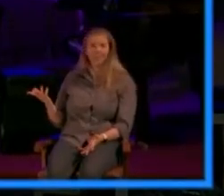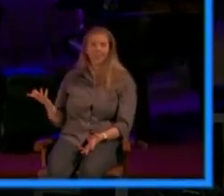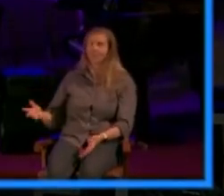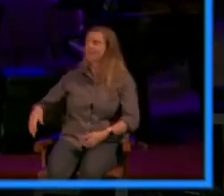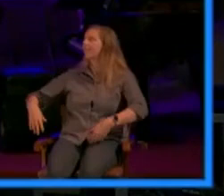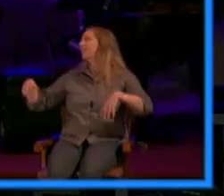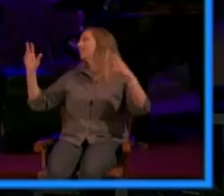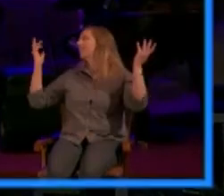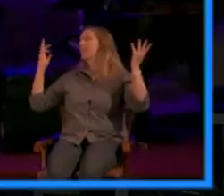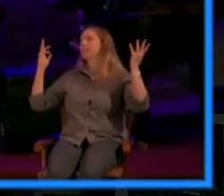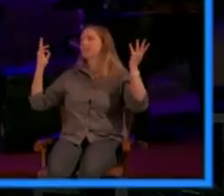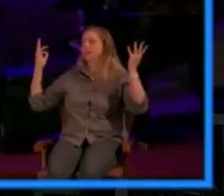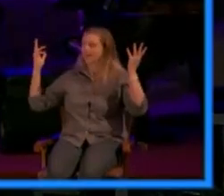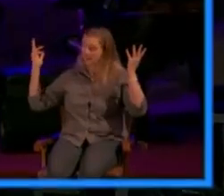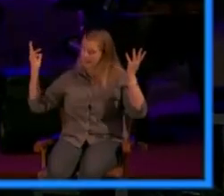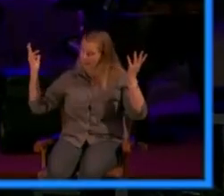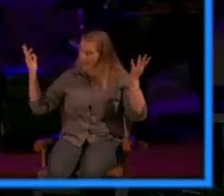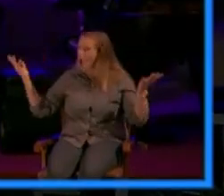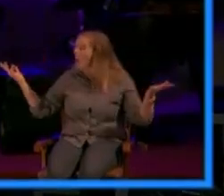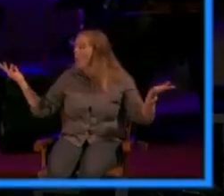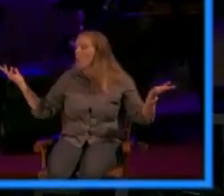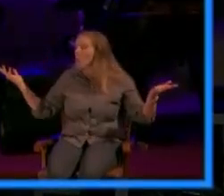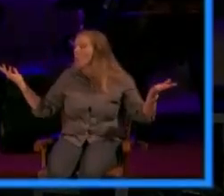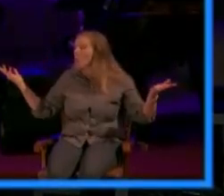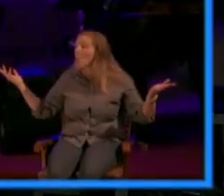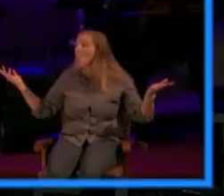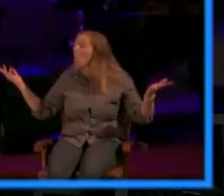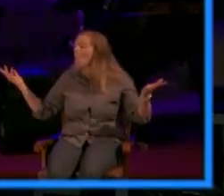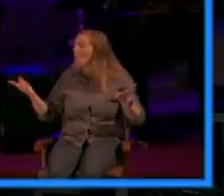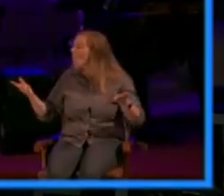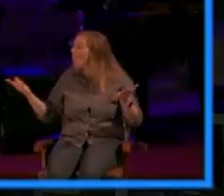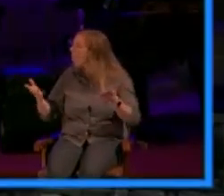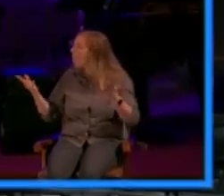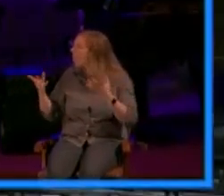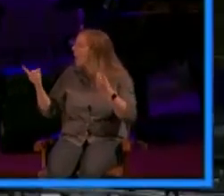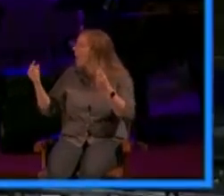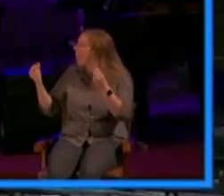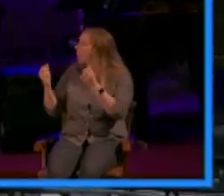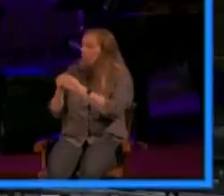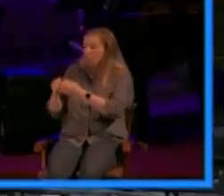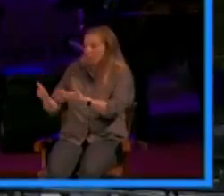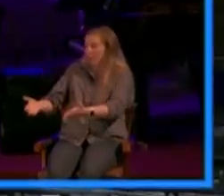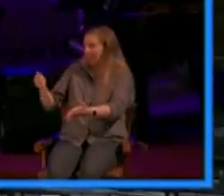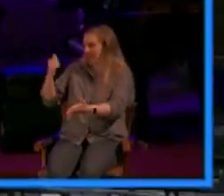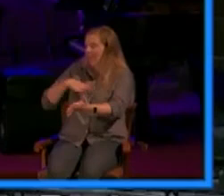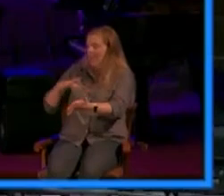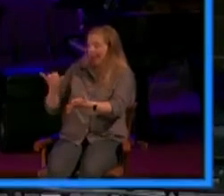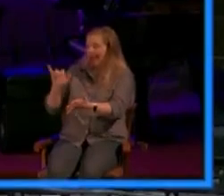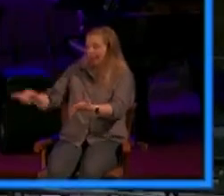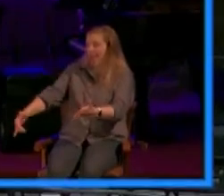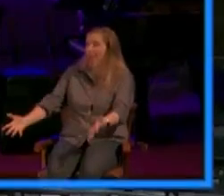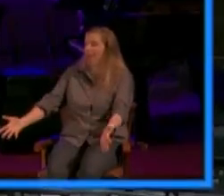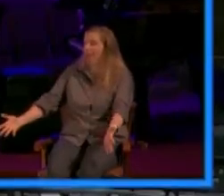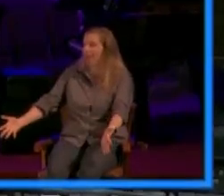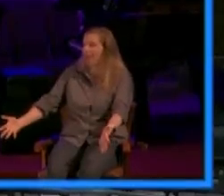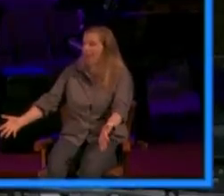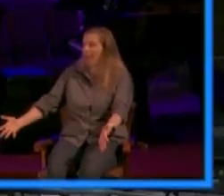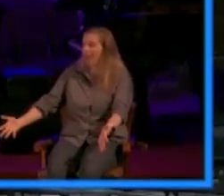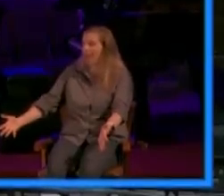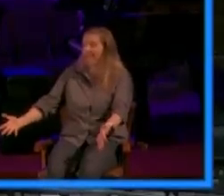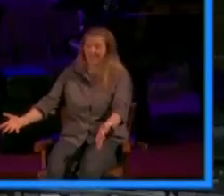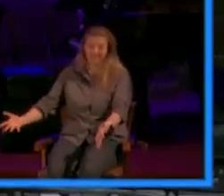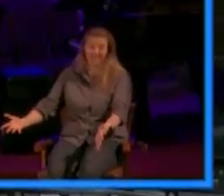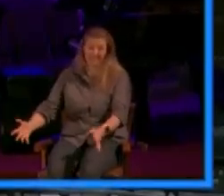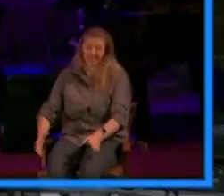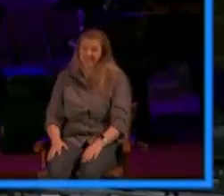history records that he said, what can I do with a man like this? I just want y'all to know, the world